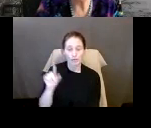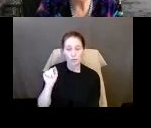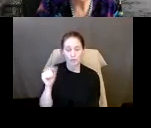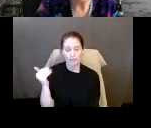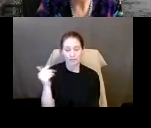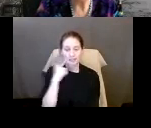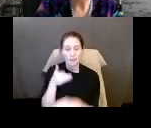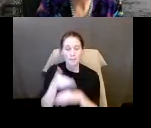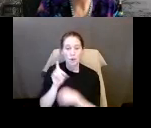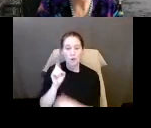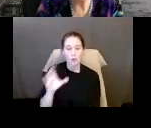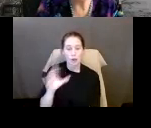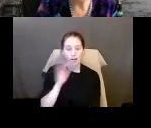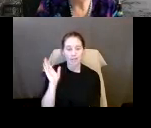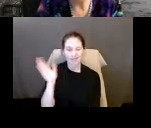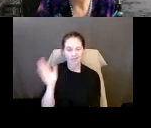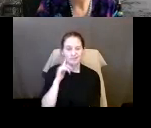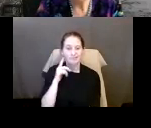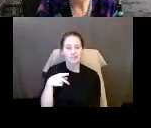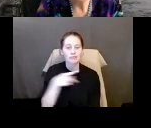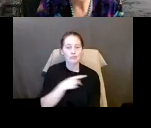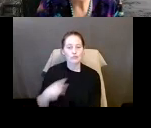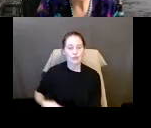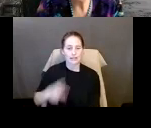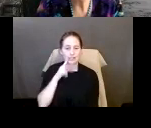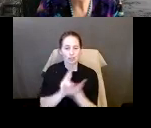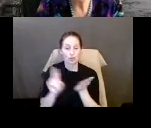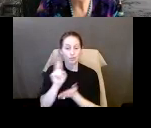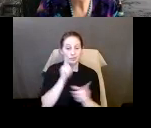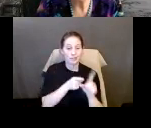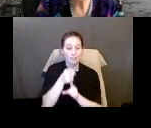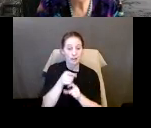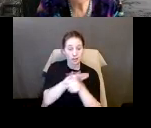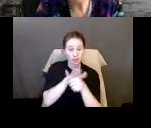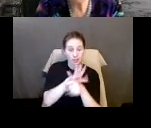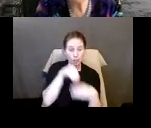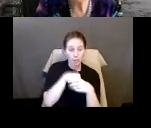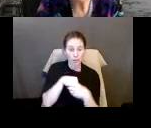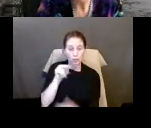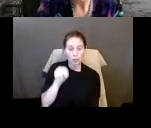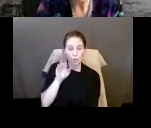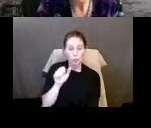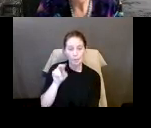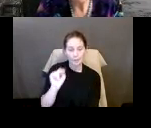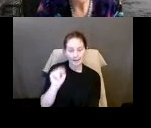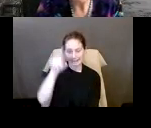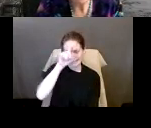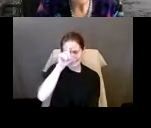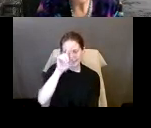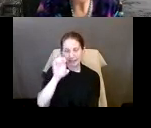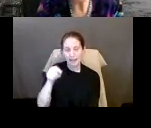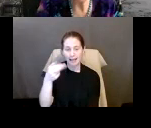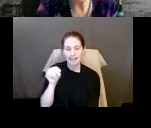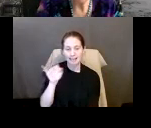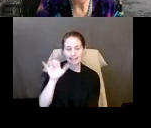Postdoctoral Fellow and lecturer at Princeton University. Her areas of specialization include Nubians in Egypt, ethnicity and identity